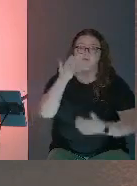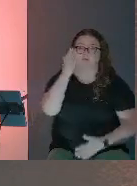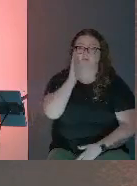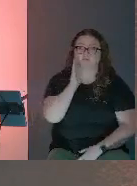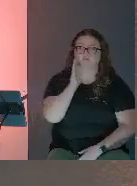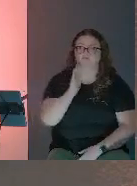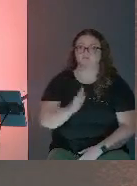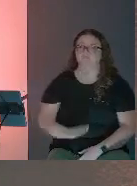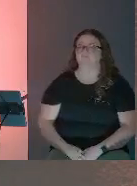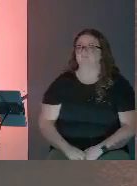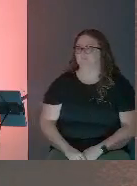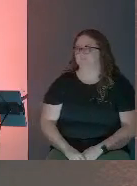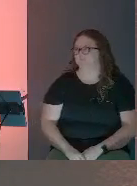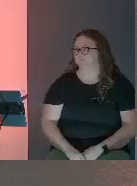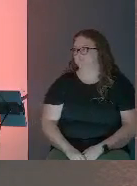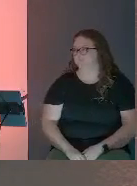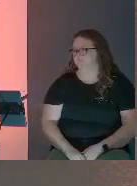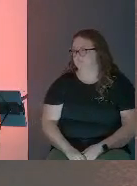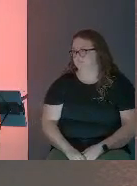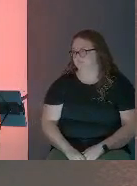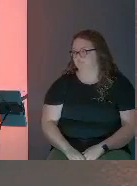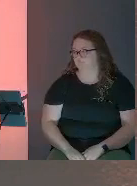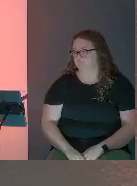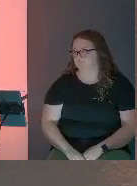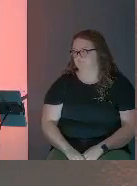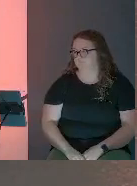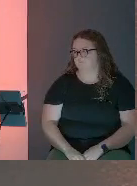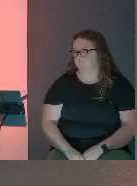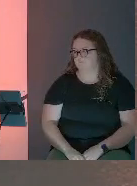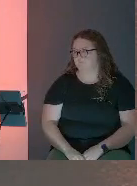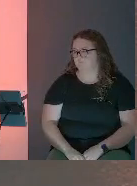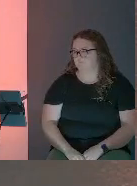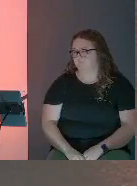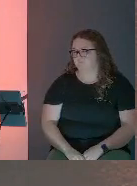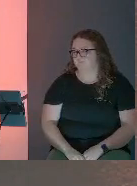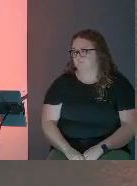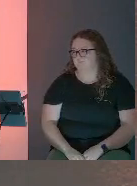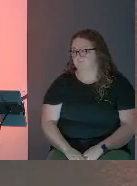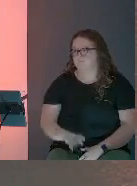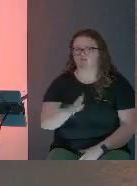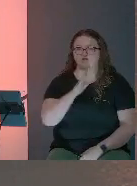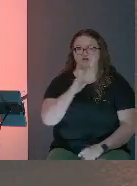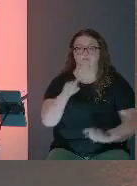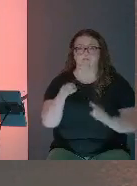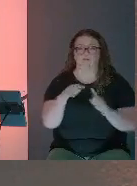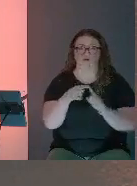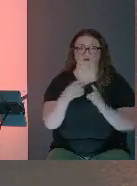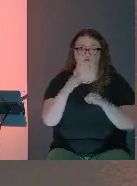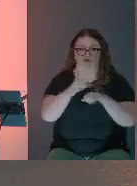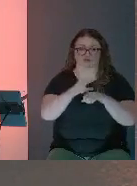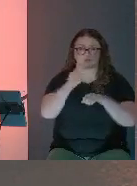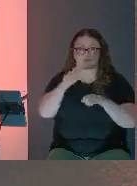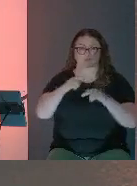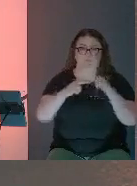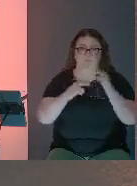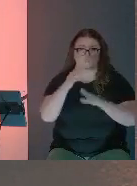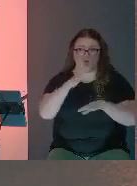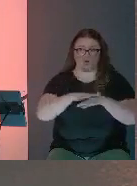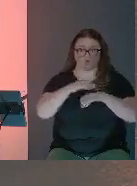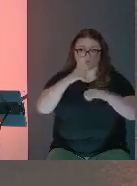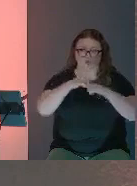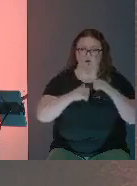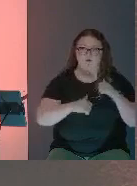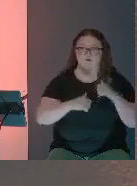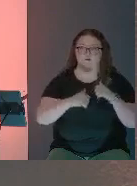context, he talks about this putting together this church that was to be built on that rock. And the gates of